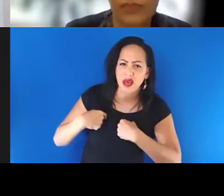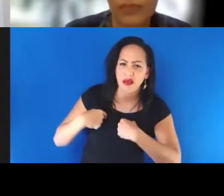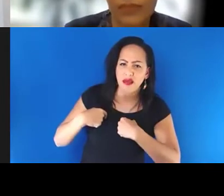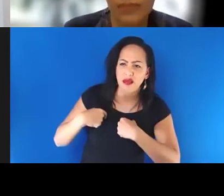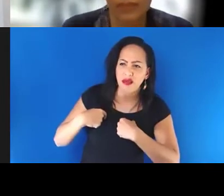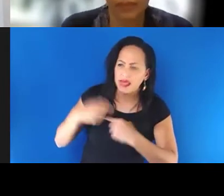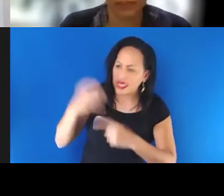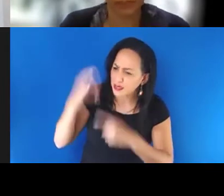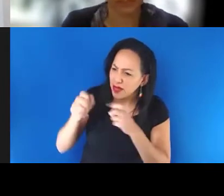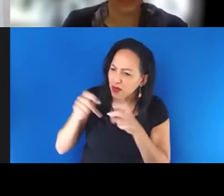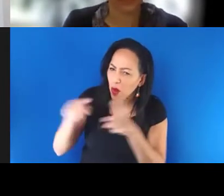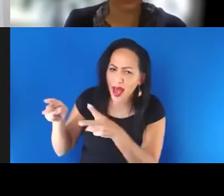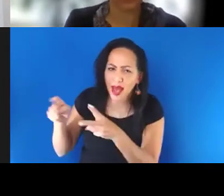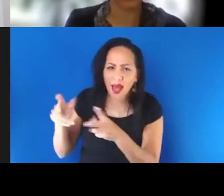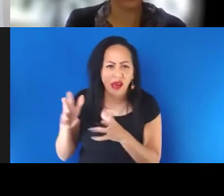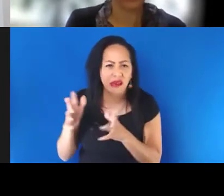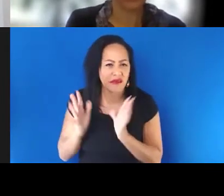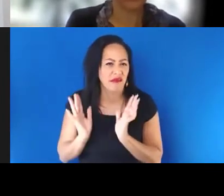and the collective